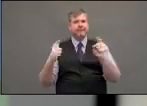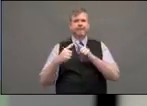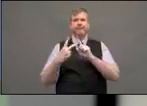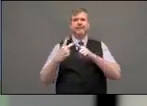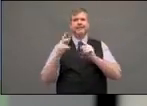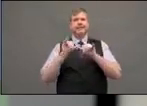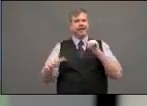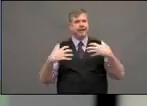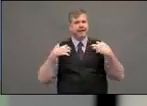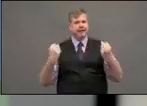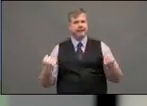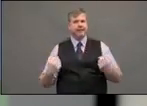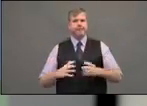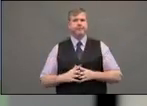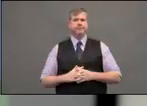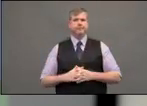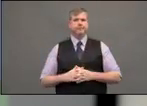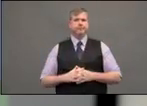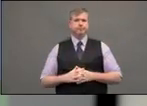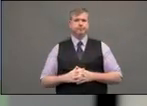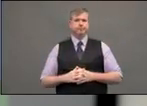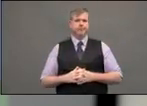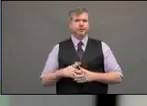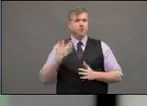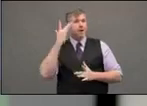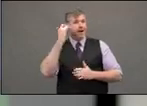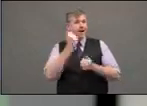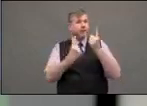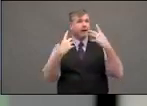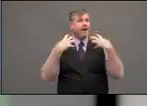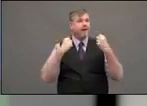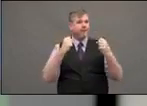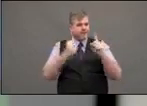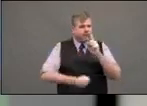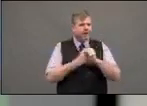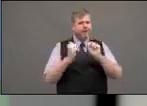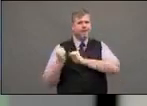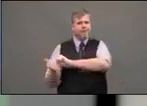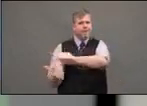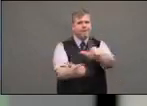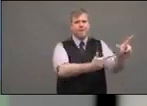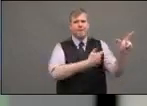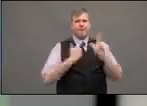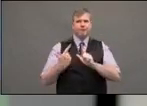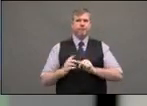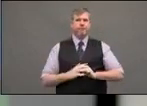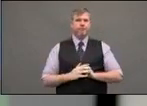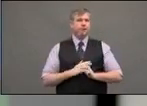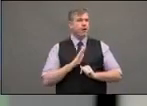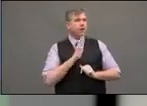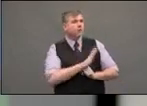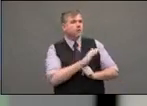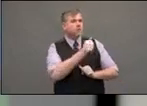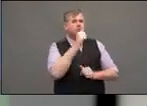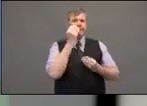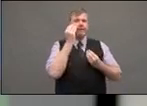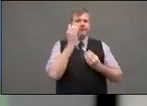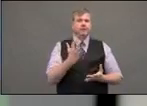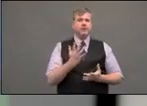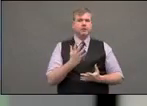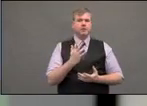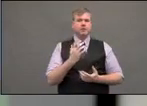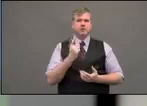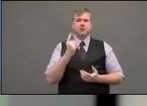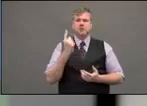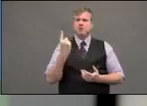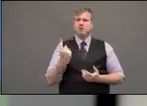everyone's health impacts each other's. With respect to your private information, just a small amount of information is shared with the volunteers and